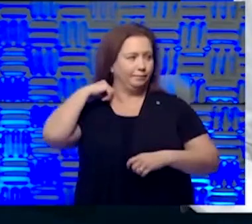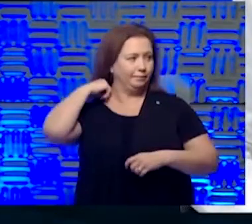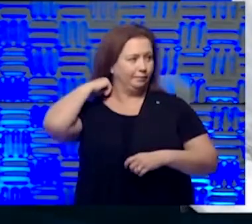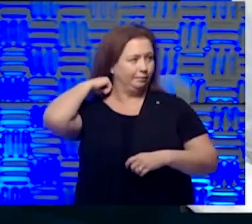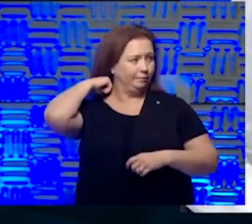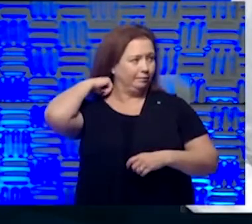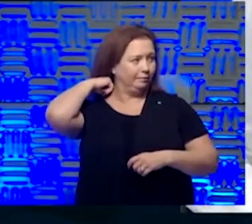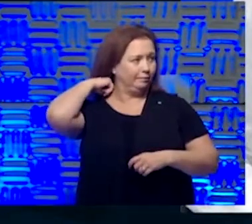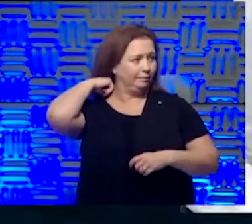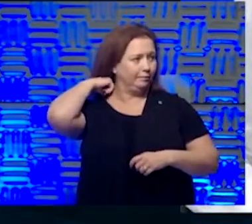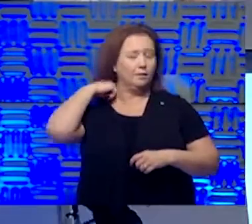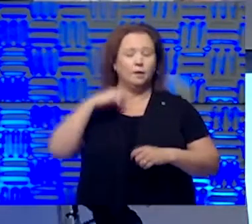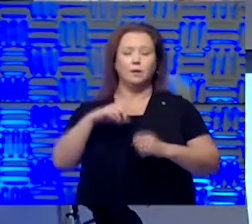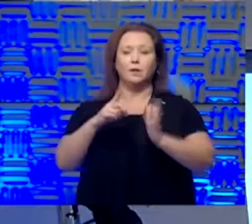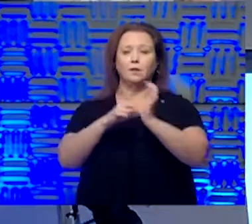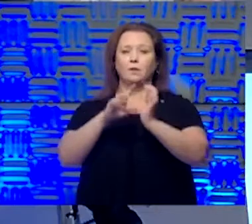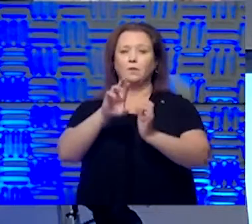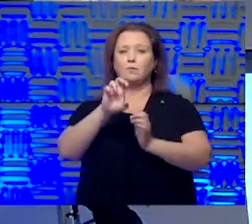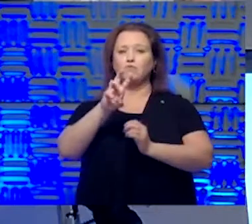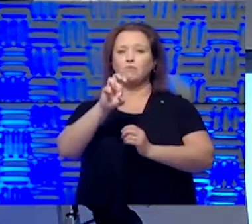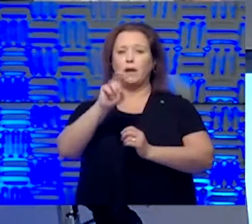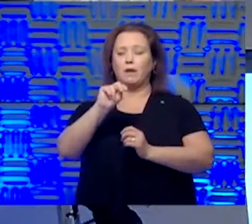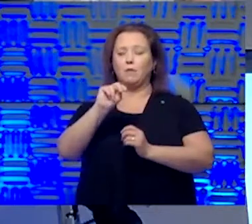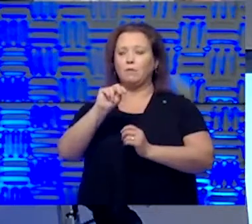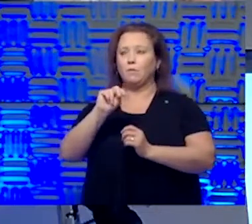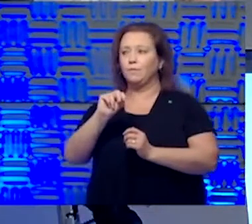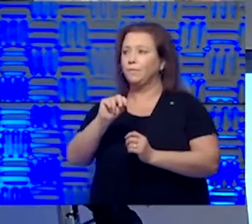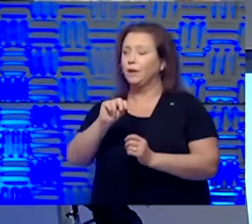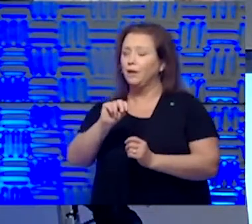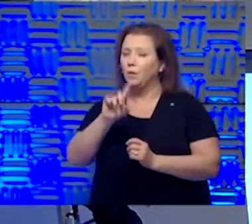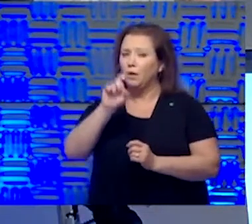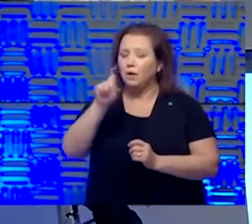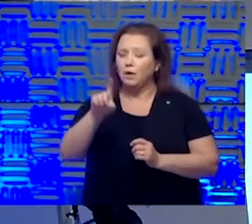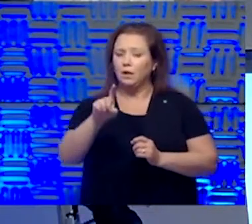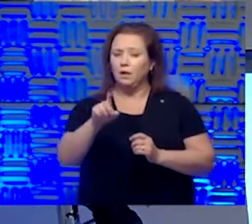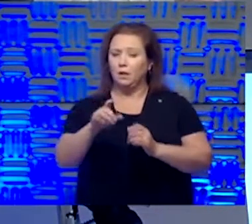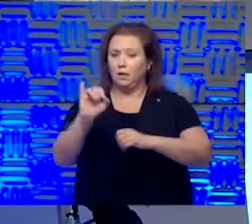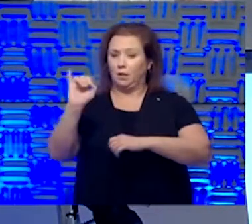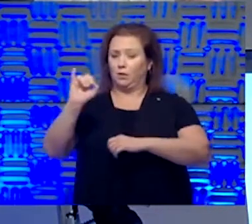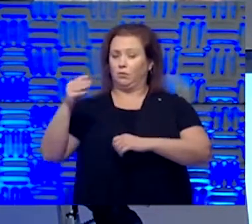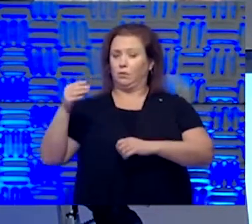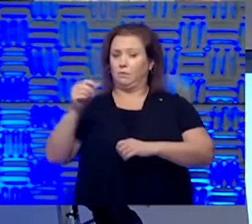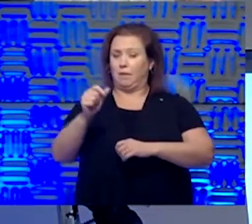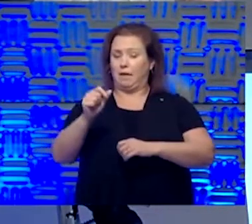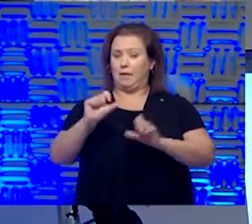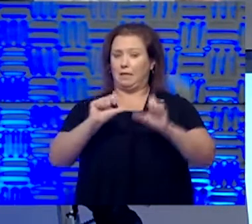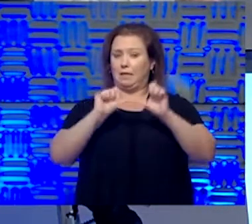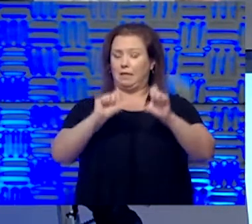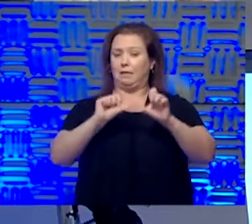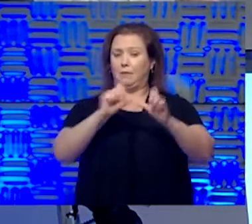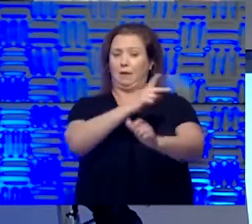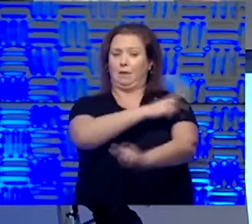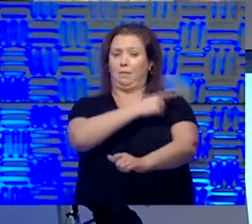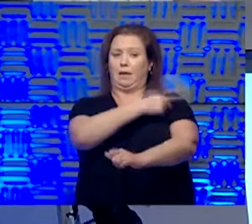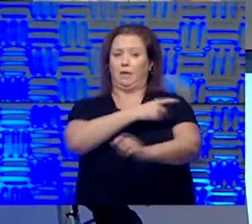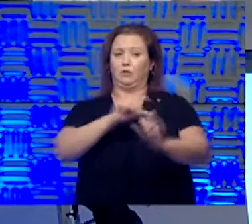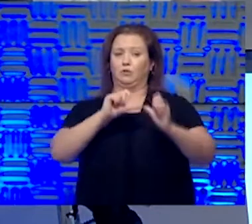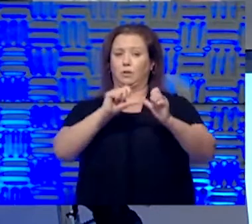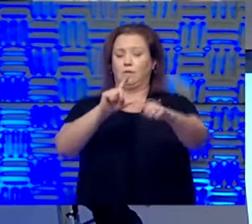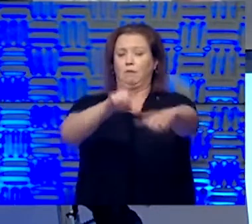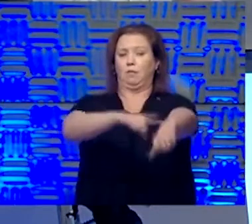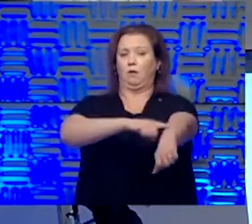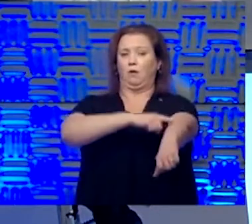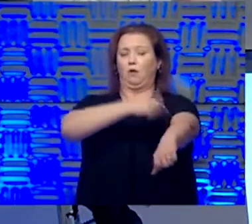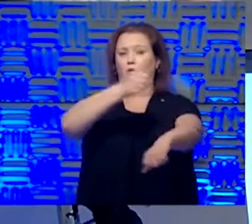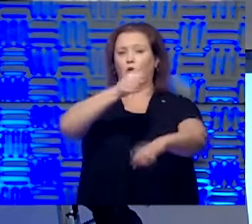Clarifying question for Dr. Brown, and I think this is easy to answer, but it's asking, will insurance pay to keep a patient longer because someone at home is at high risk?